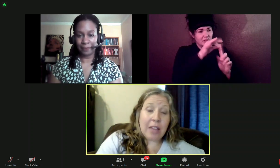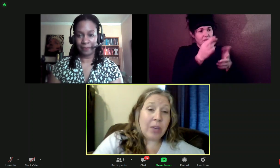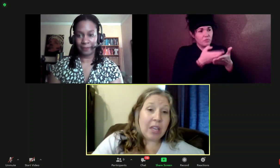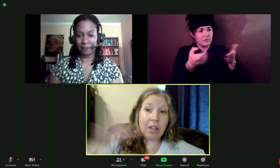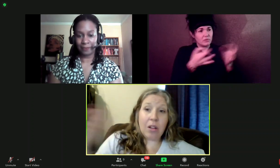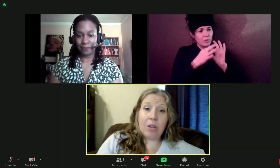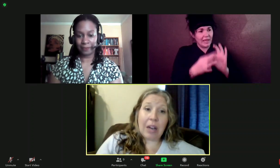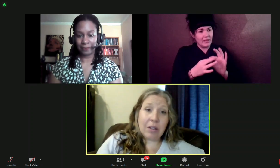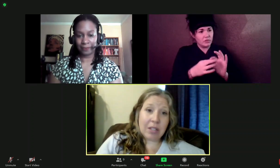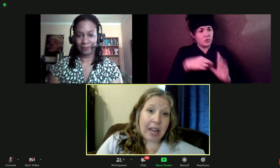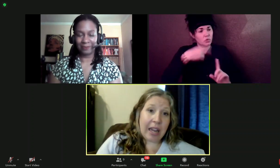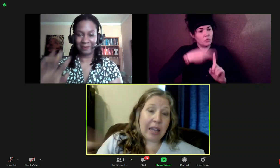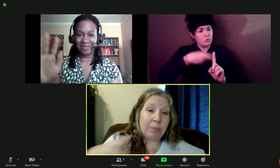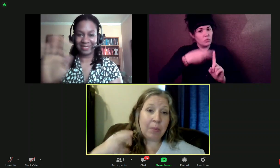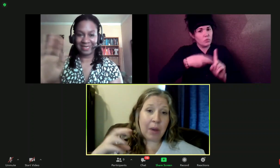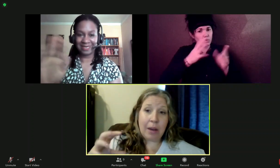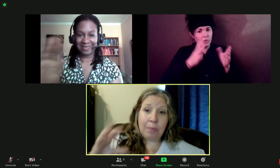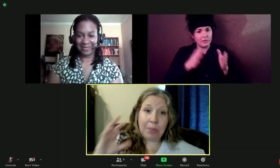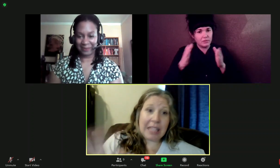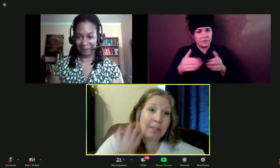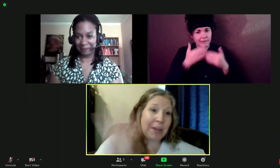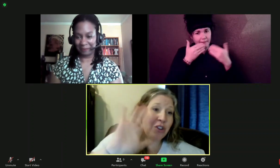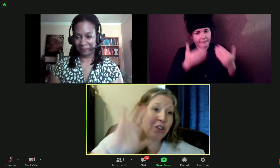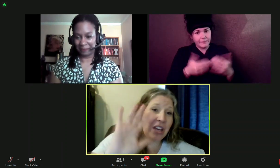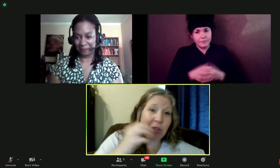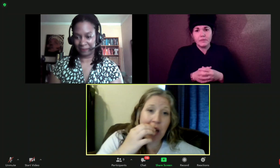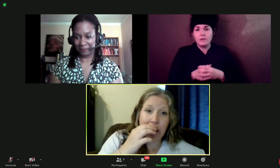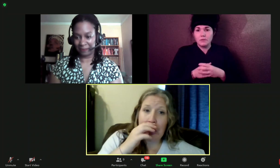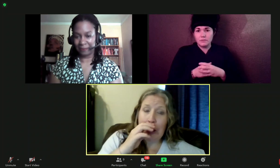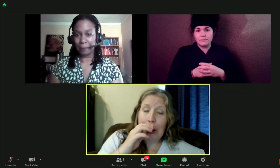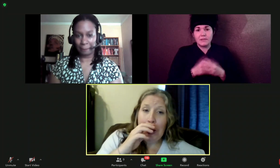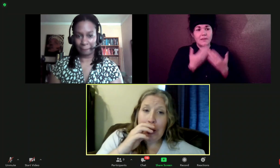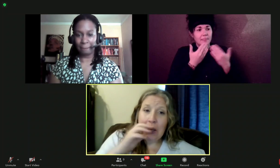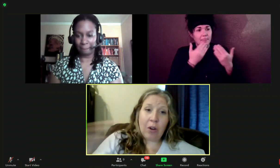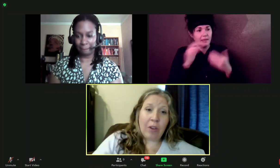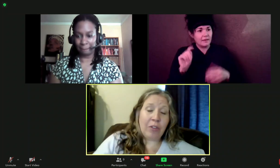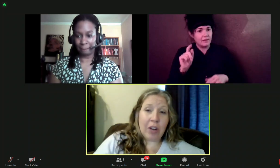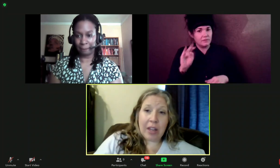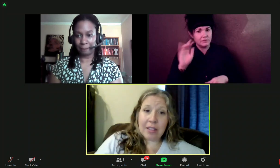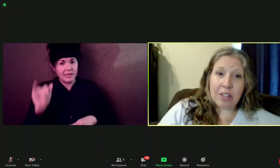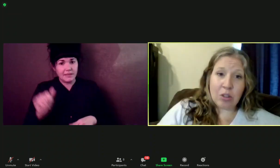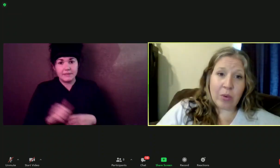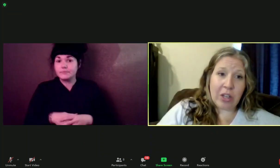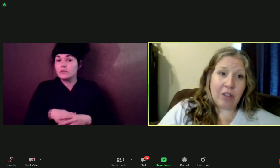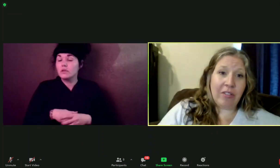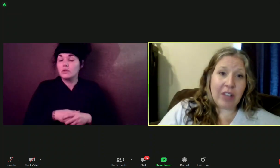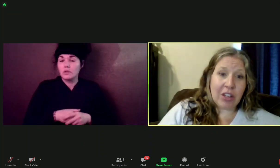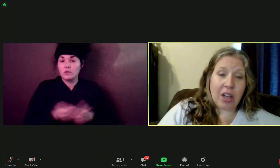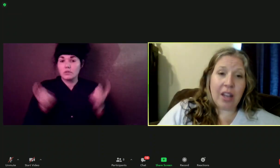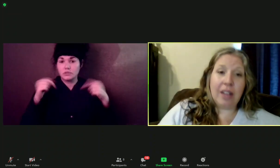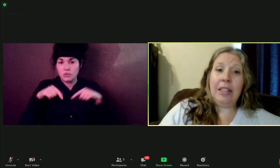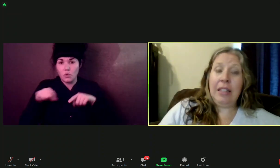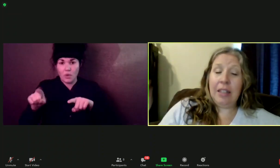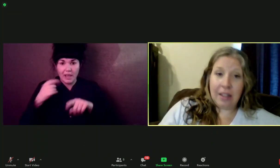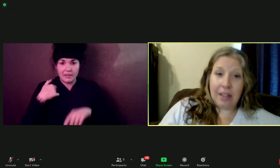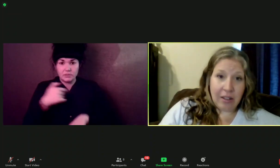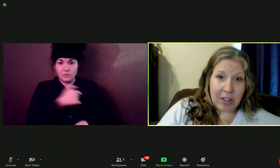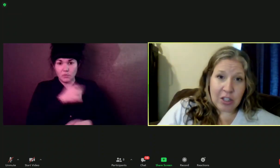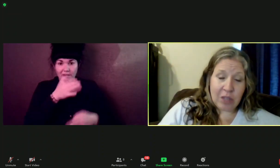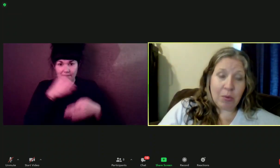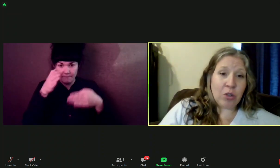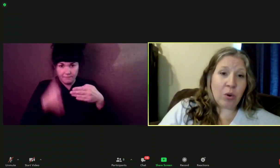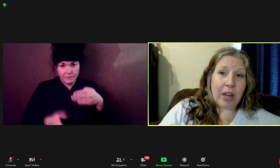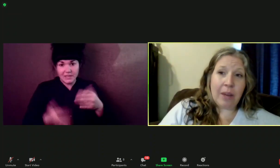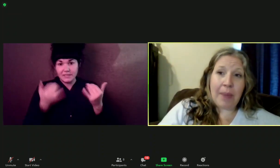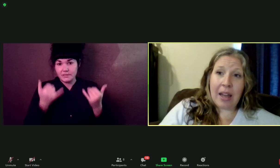As we close out today, please make sure. Thank you, Tanya. You know, if you're in the situation of eviction, the